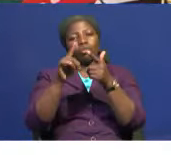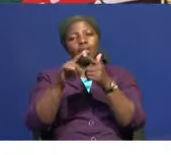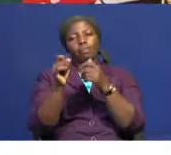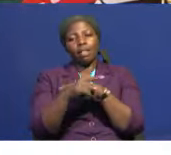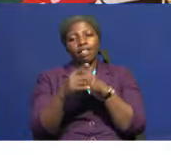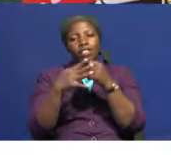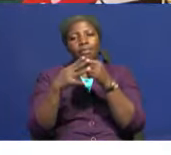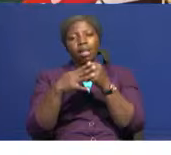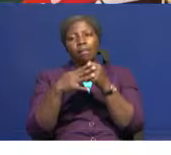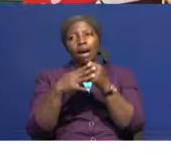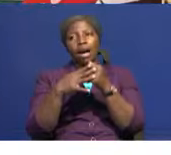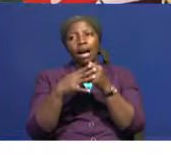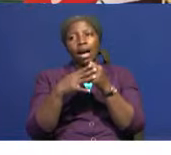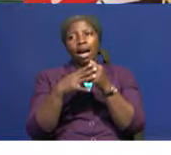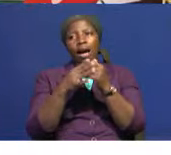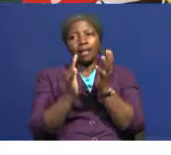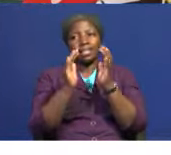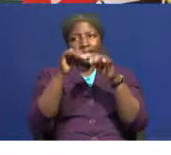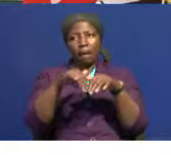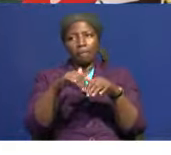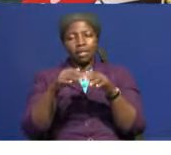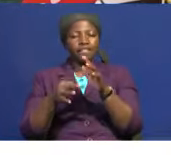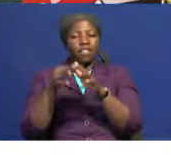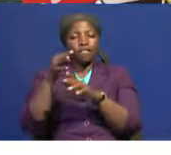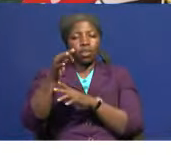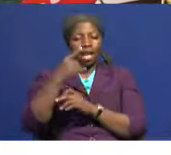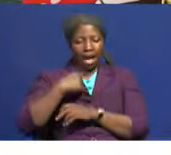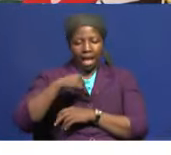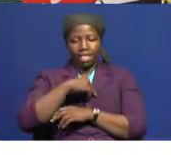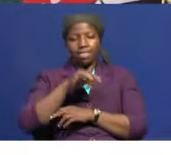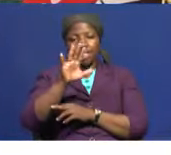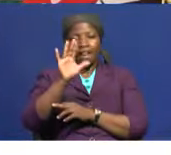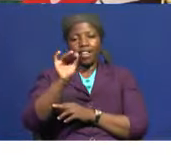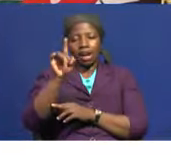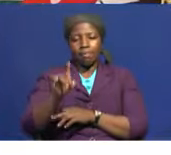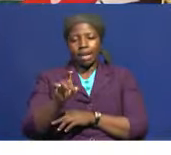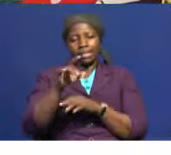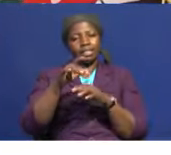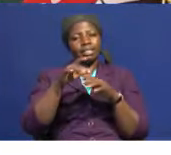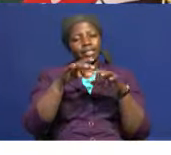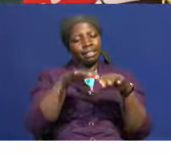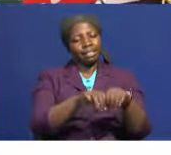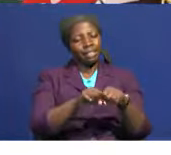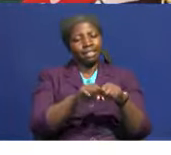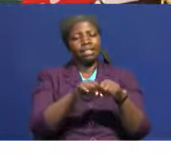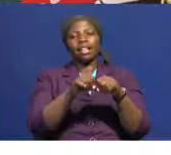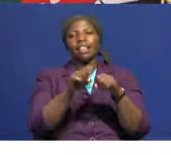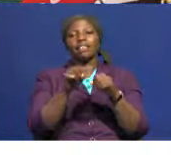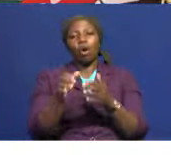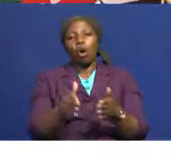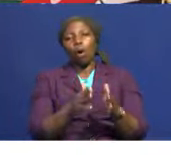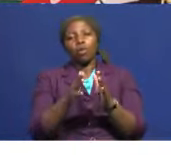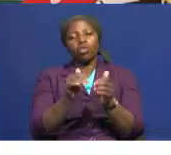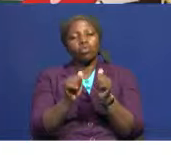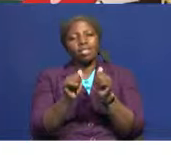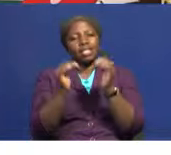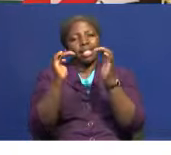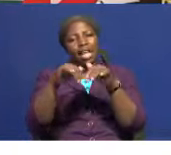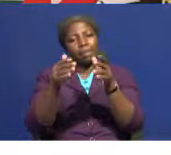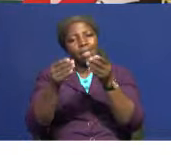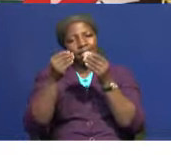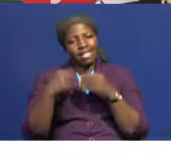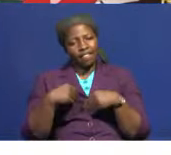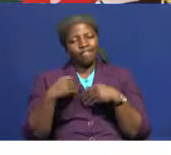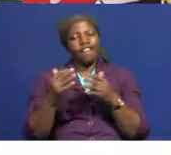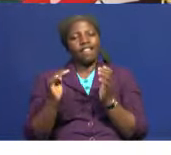Summit of the future. We as Africa must seize the opportunity offered by the Summit of the Future and